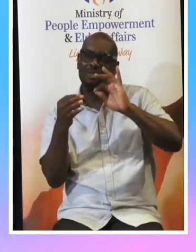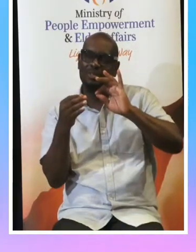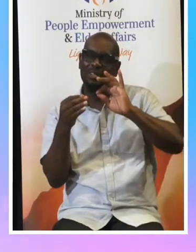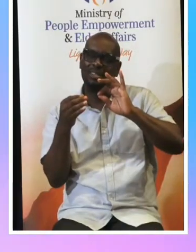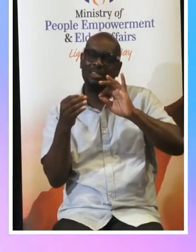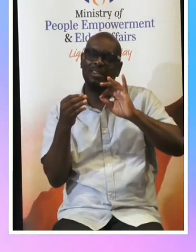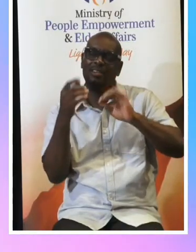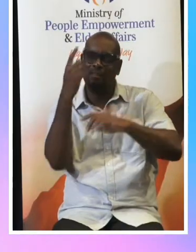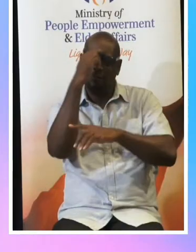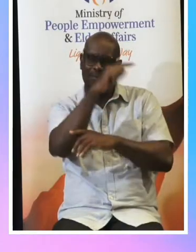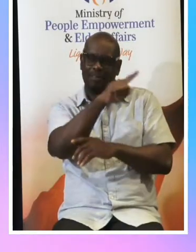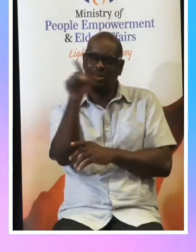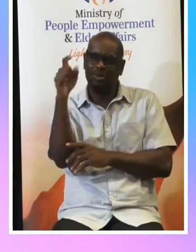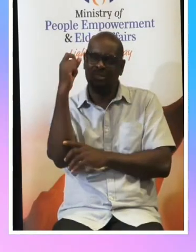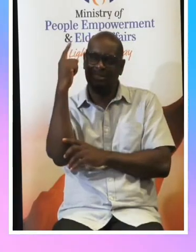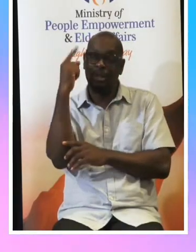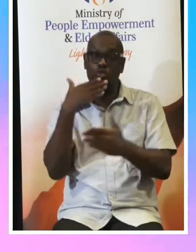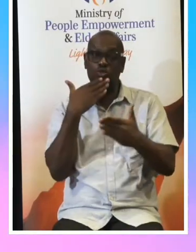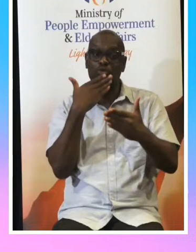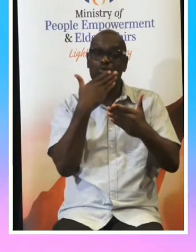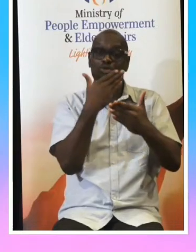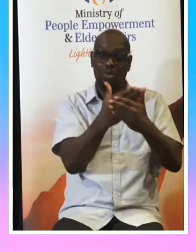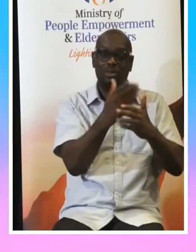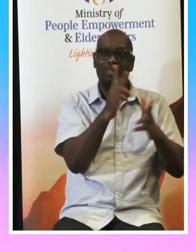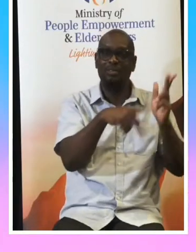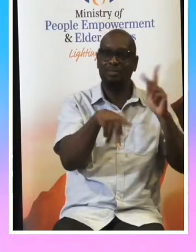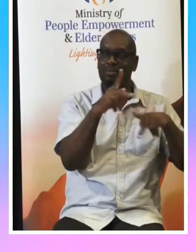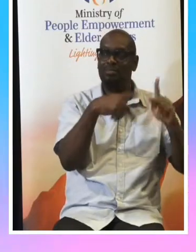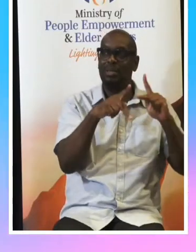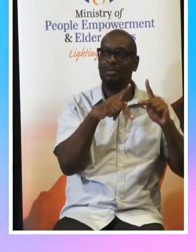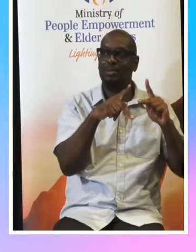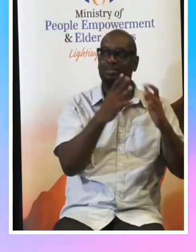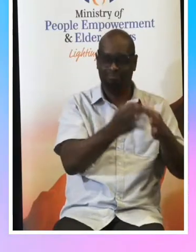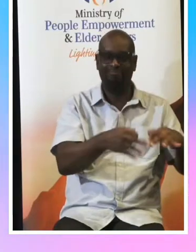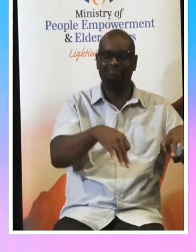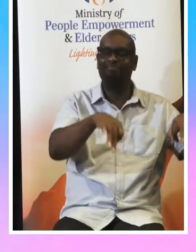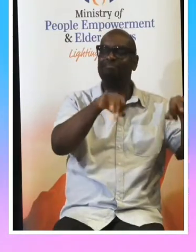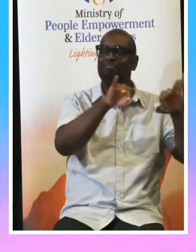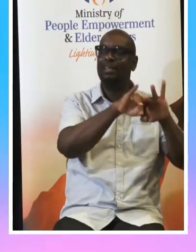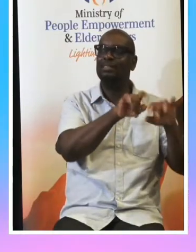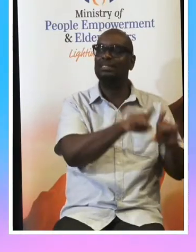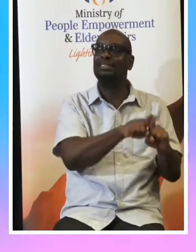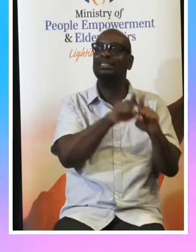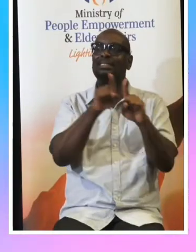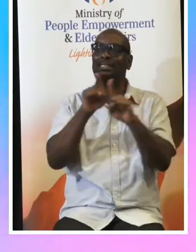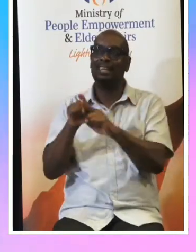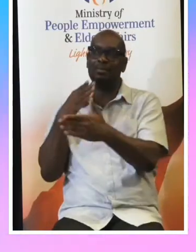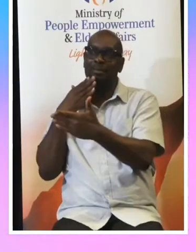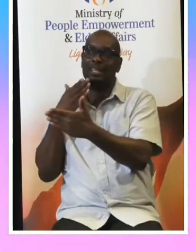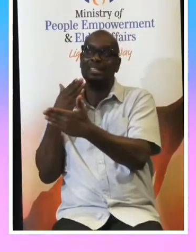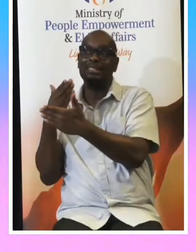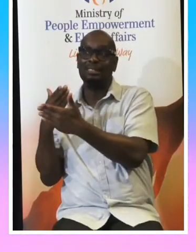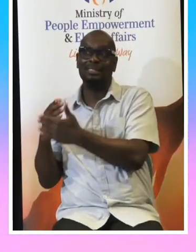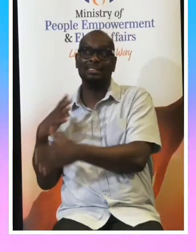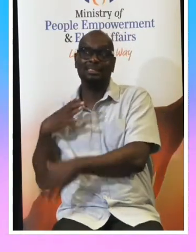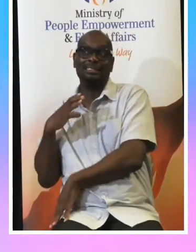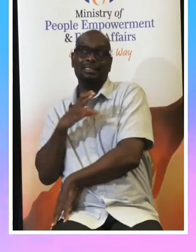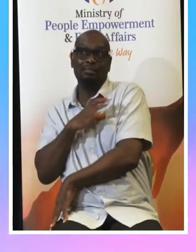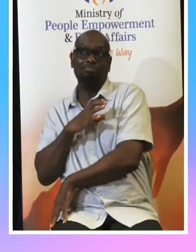matter as much as good systems. And so I encourage you to be good people.